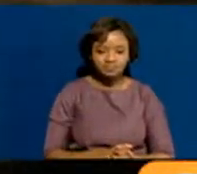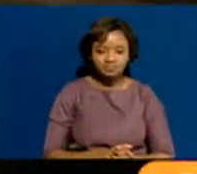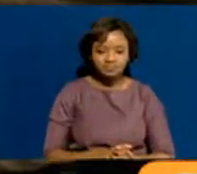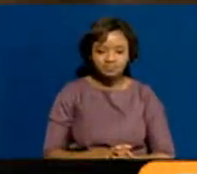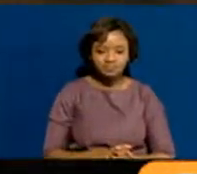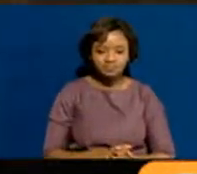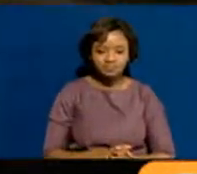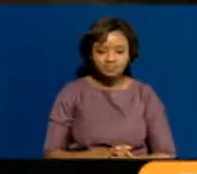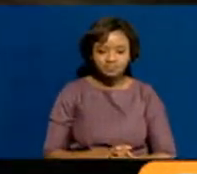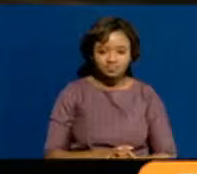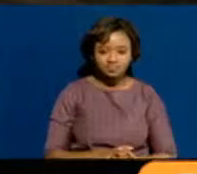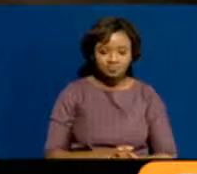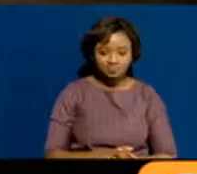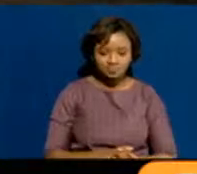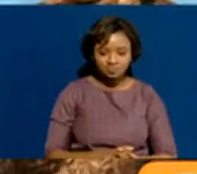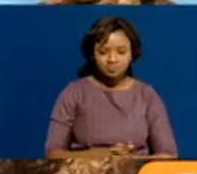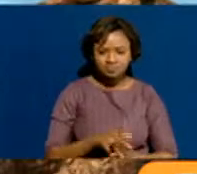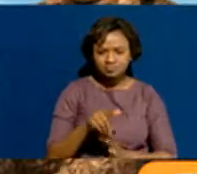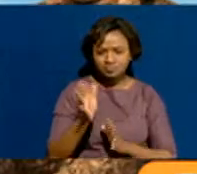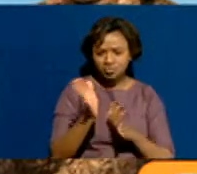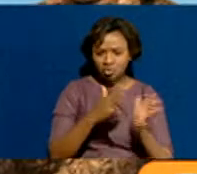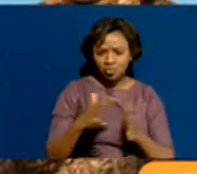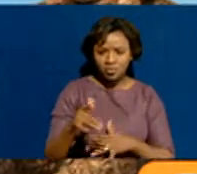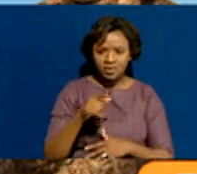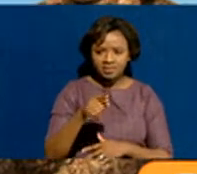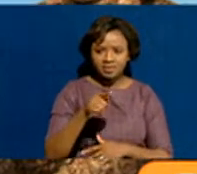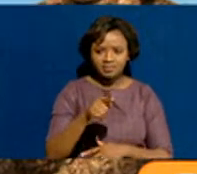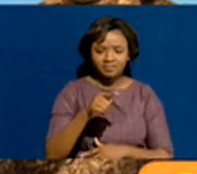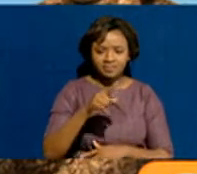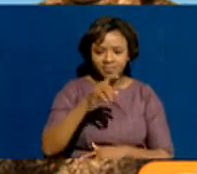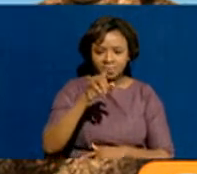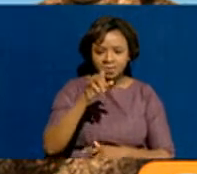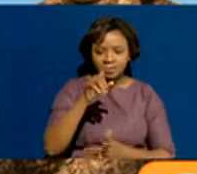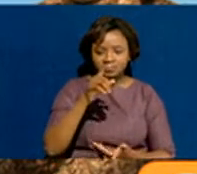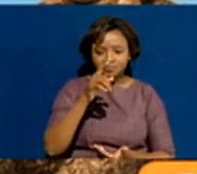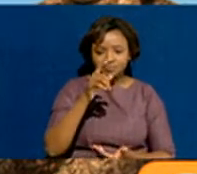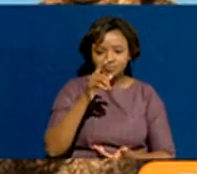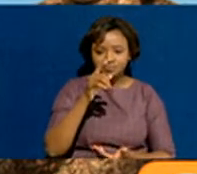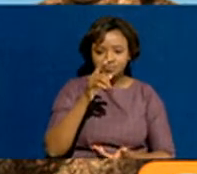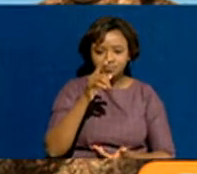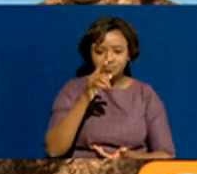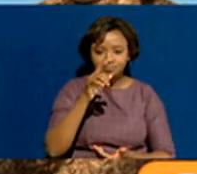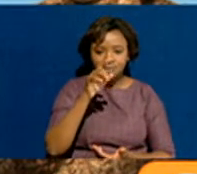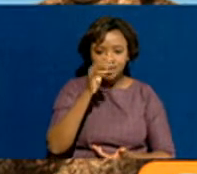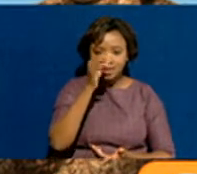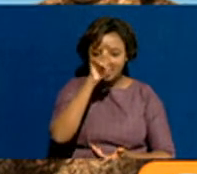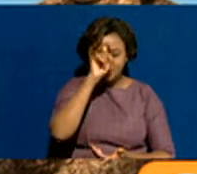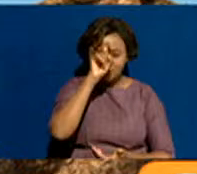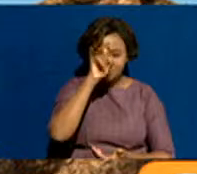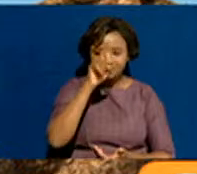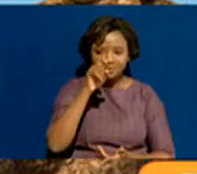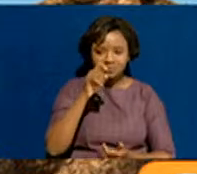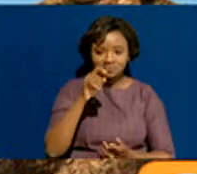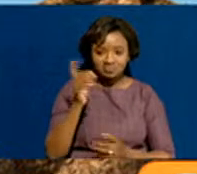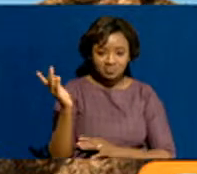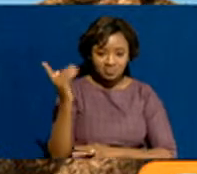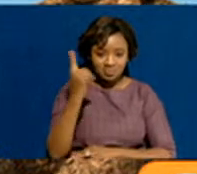The weather conditions in Egypt can be punishing. It can be extremely hot during the